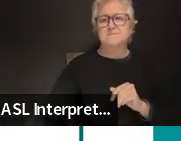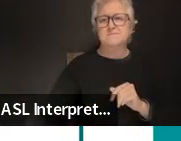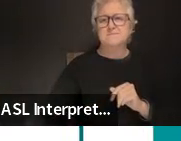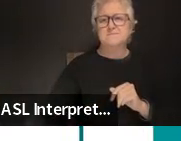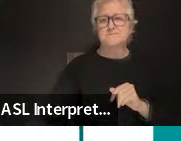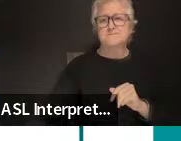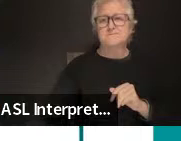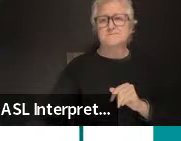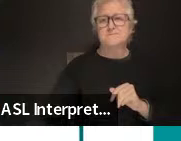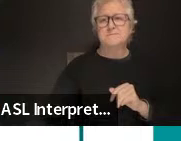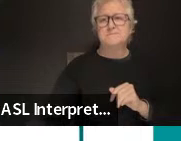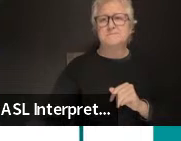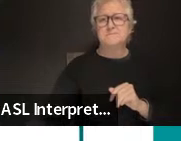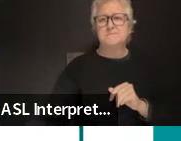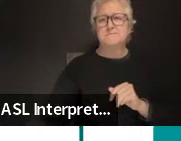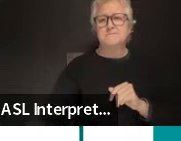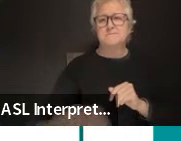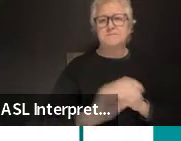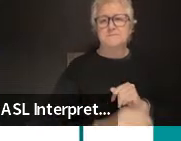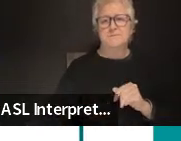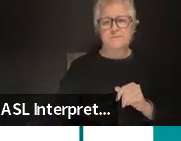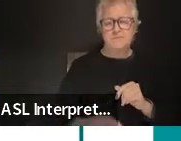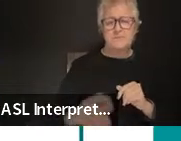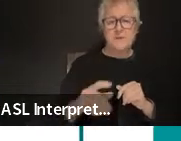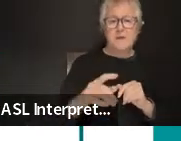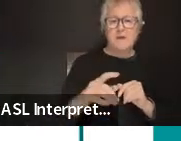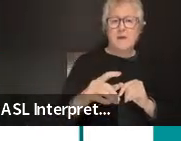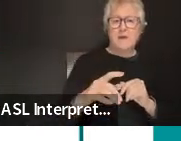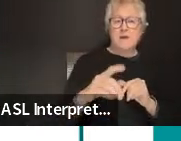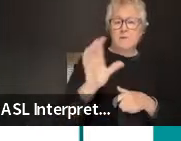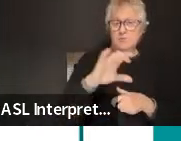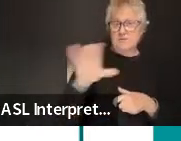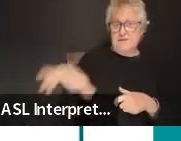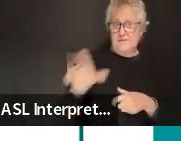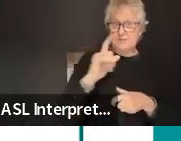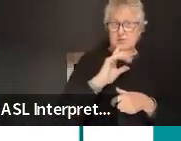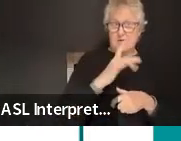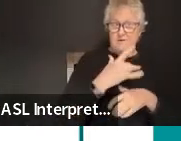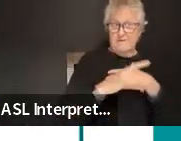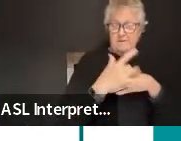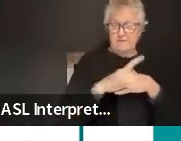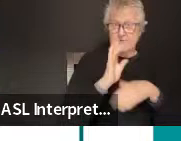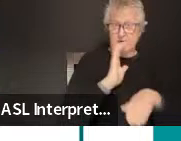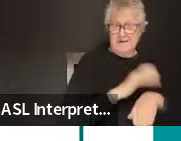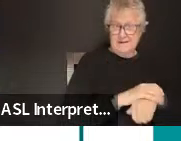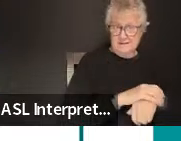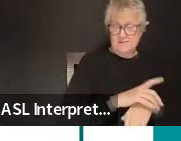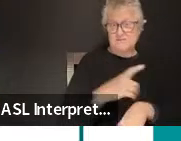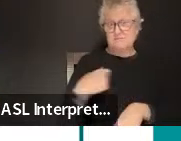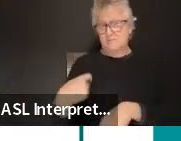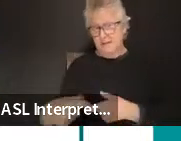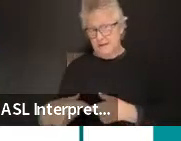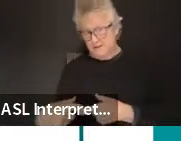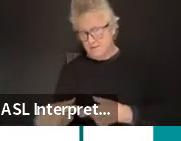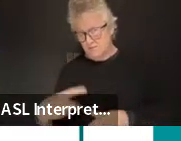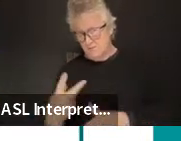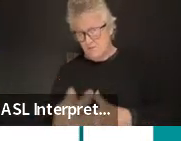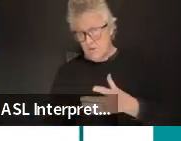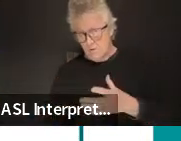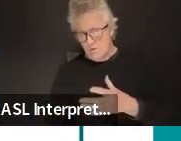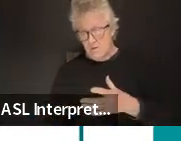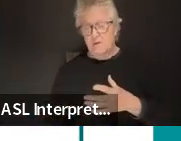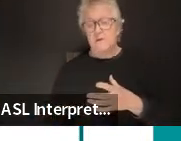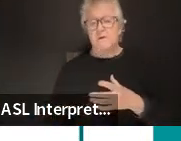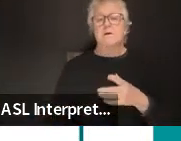Spanish. English closed captions are available within Zoom and YouTube. Users can follow this link